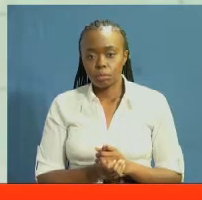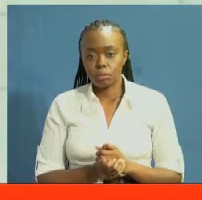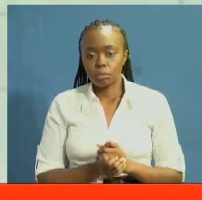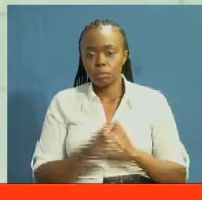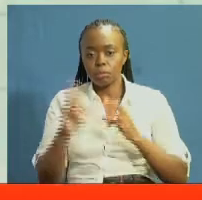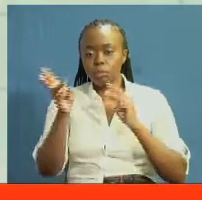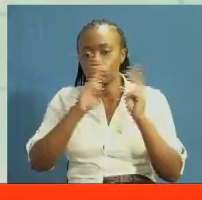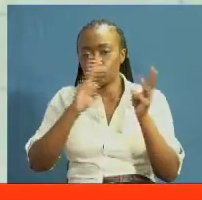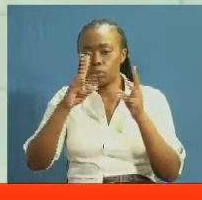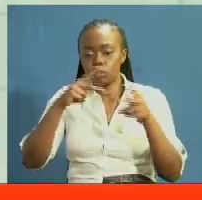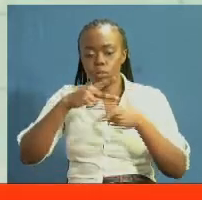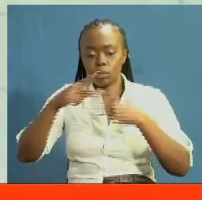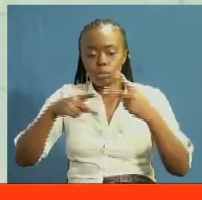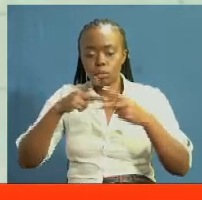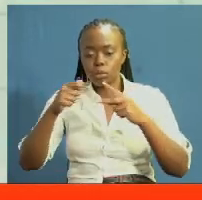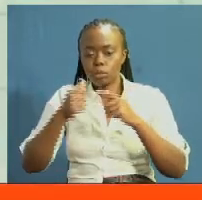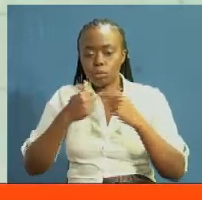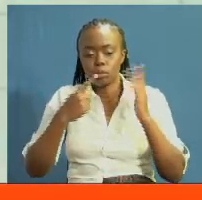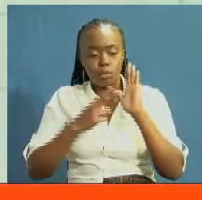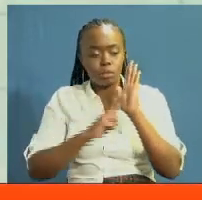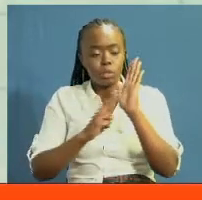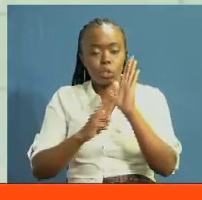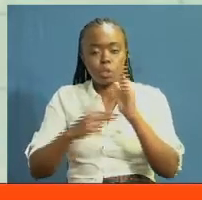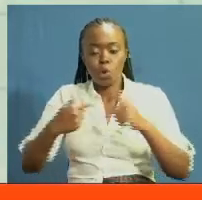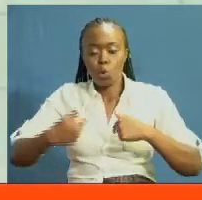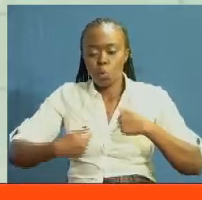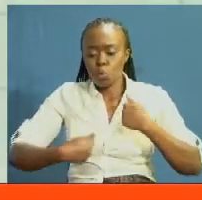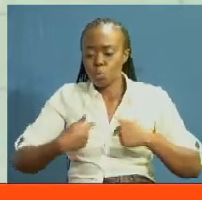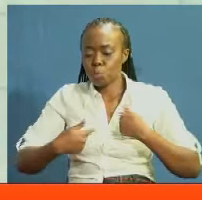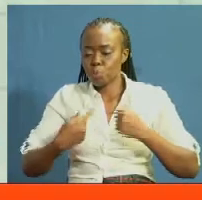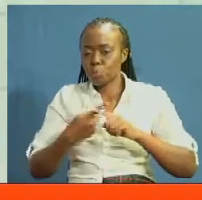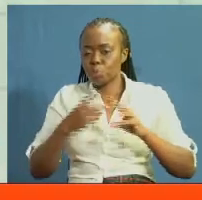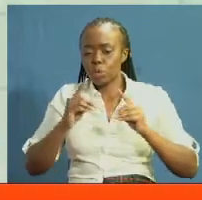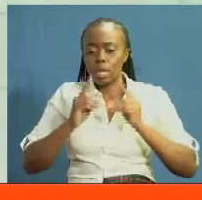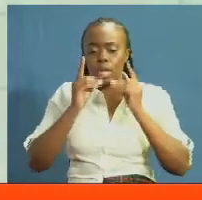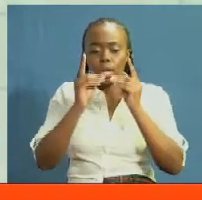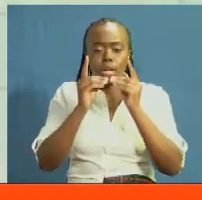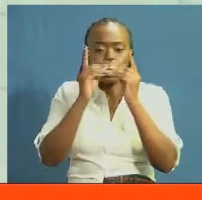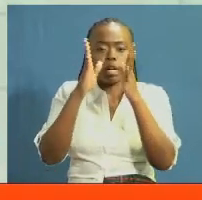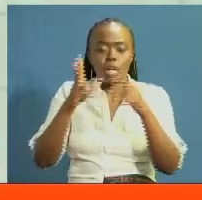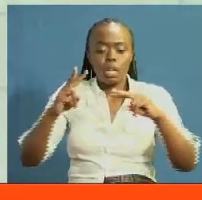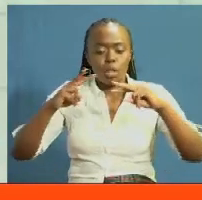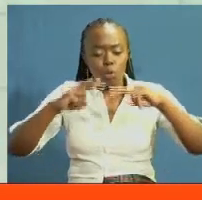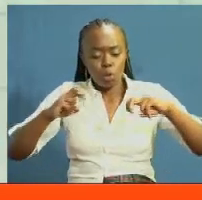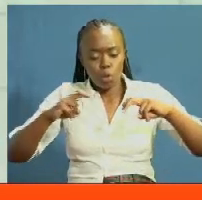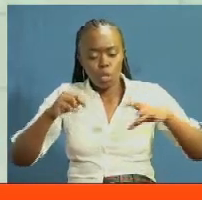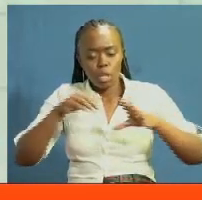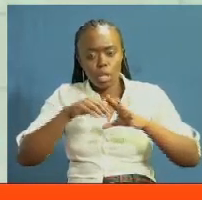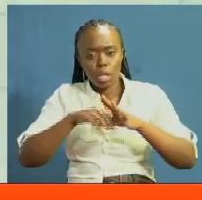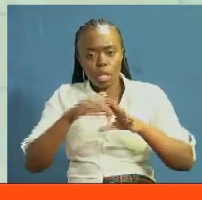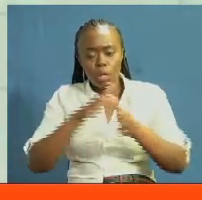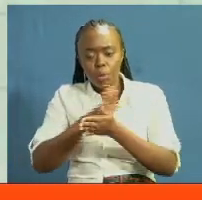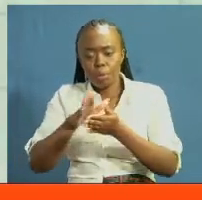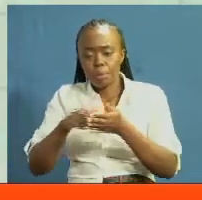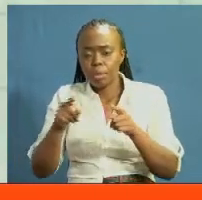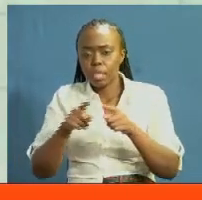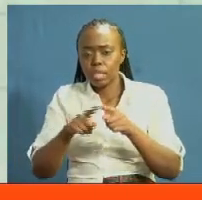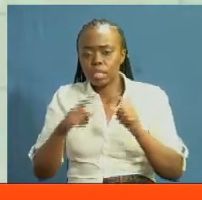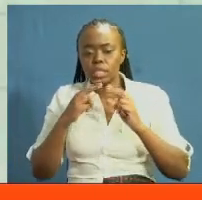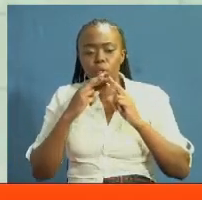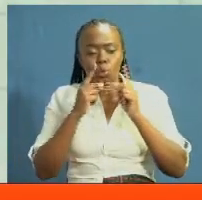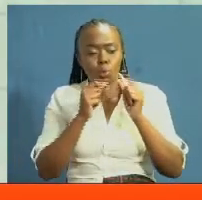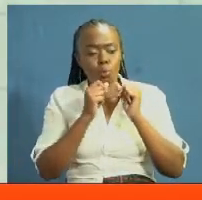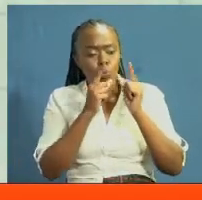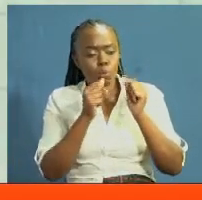Wiper Party leader Kalonzo Musyoka presented himself at the Directorate of Criminal Investigations headquarters to record a